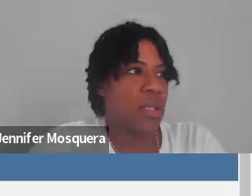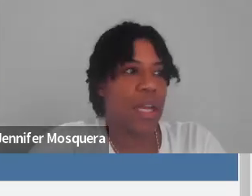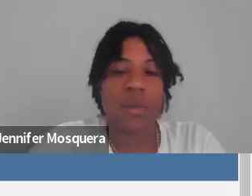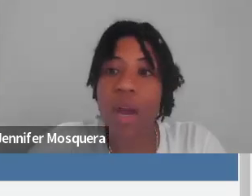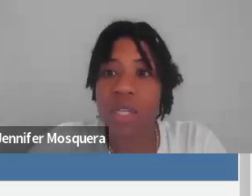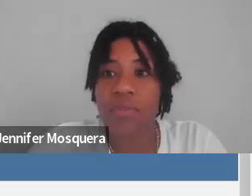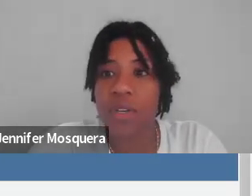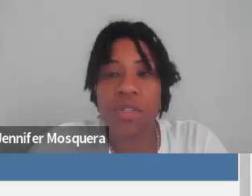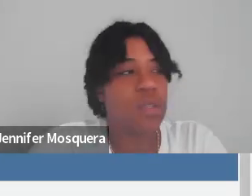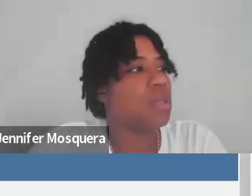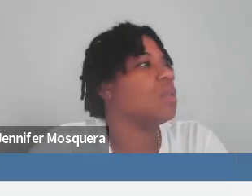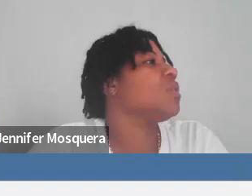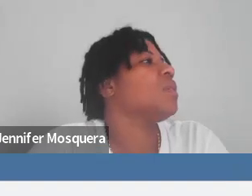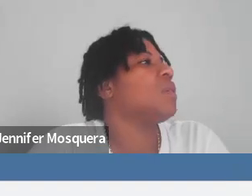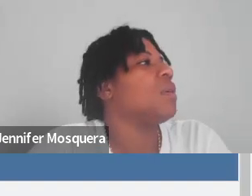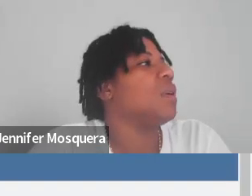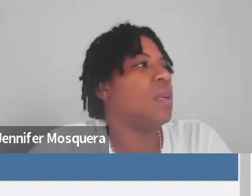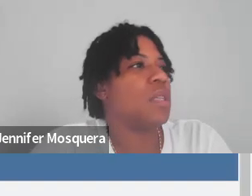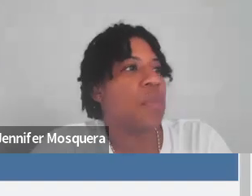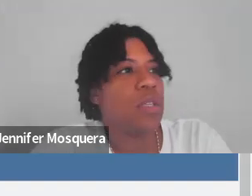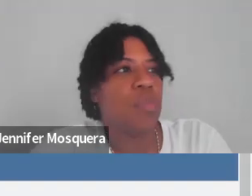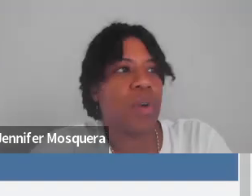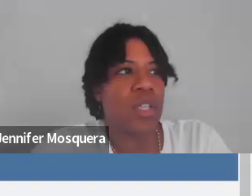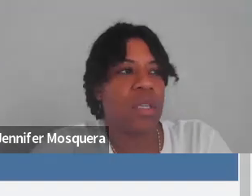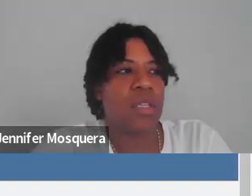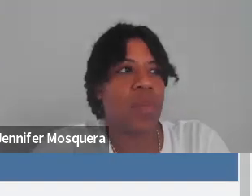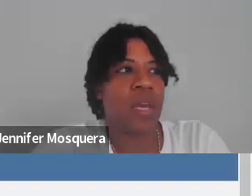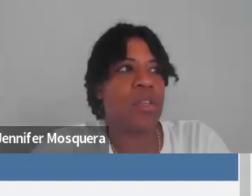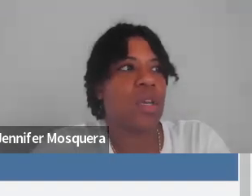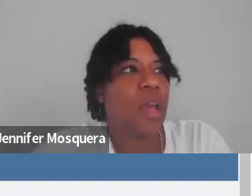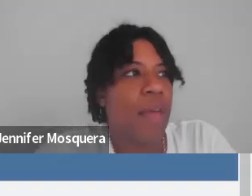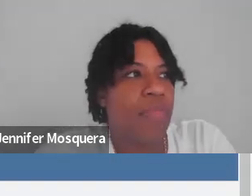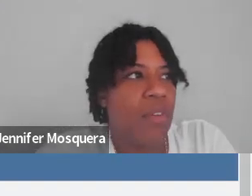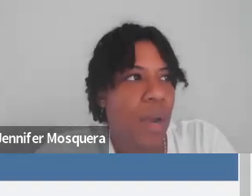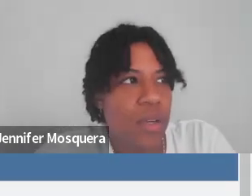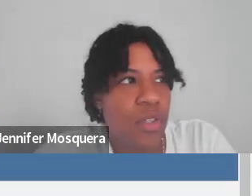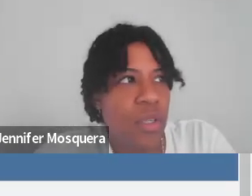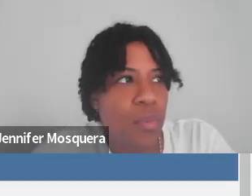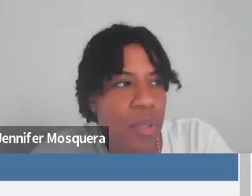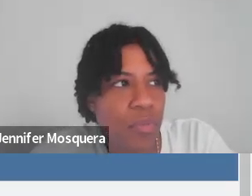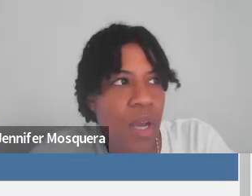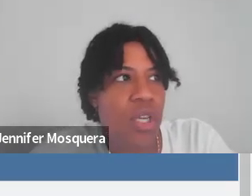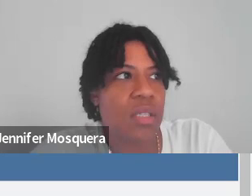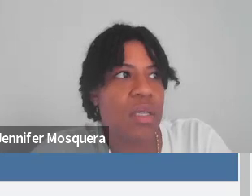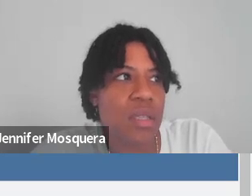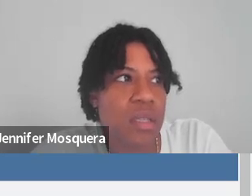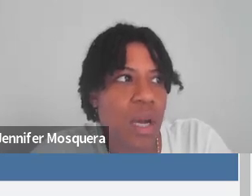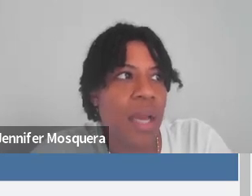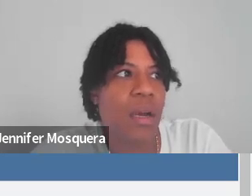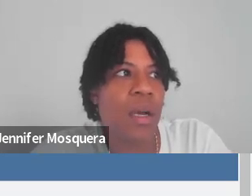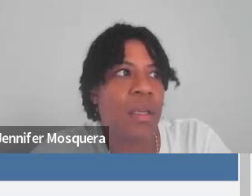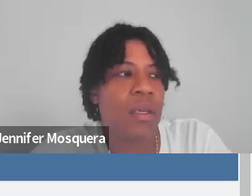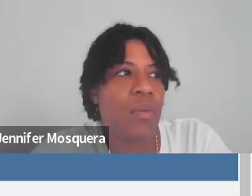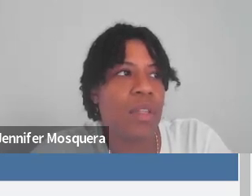I would select the project first. It'll take me to the project detail page. And then right underneath the print project is this